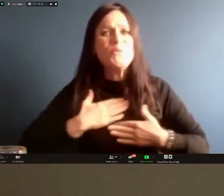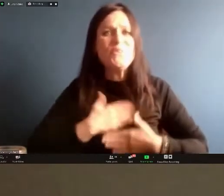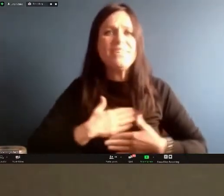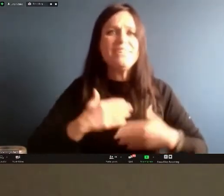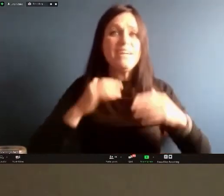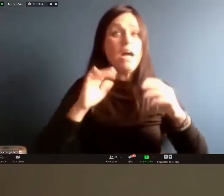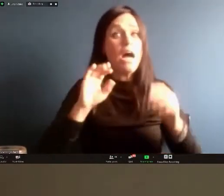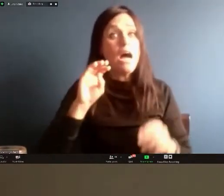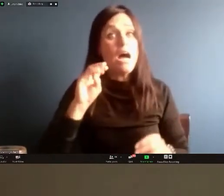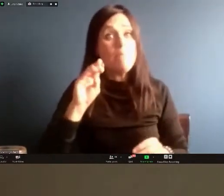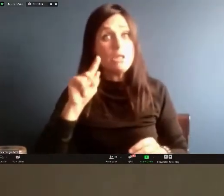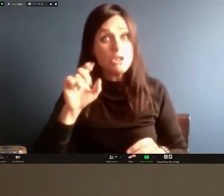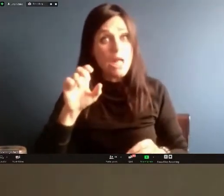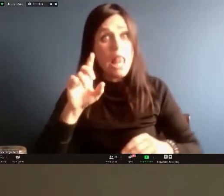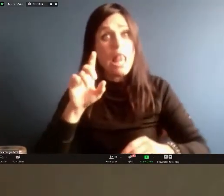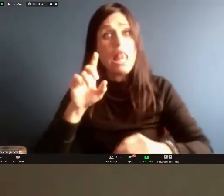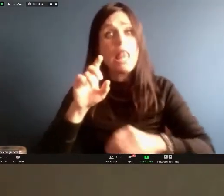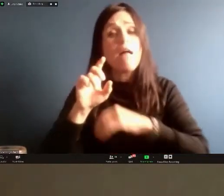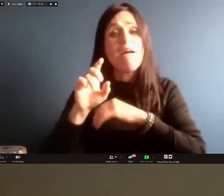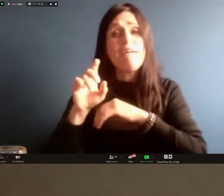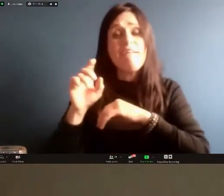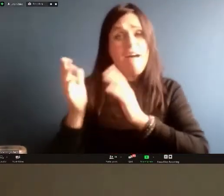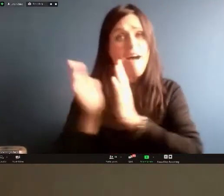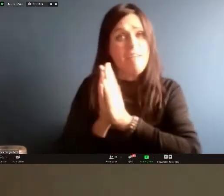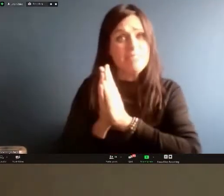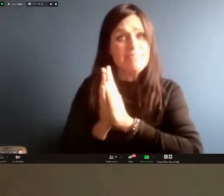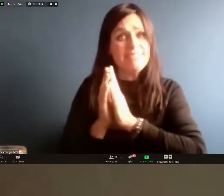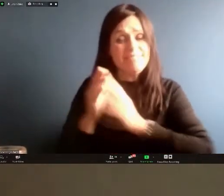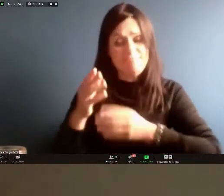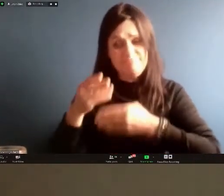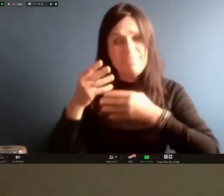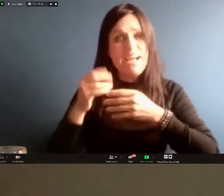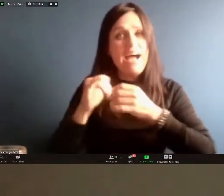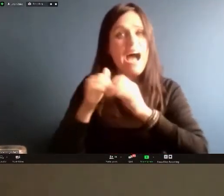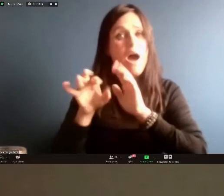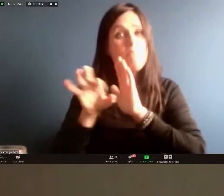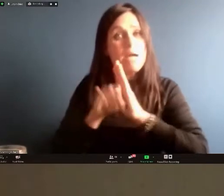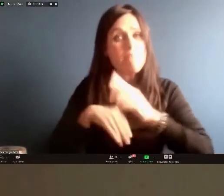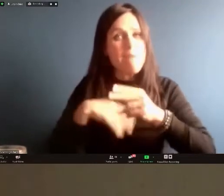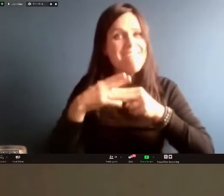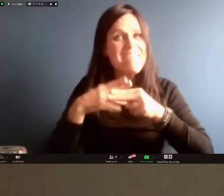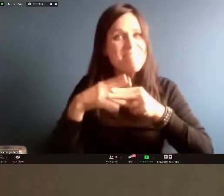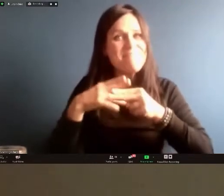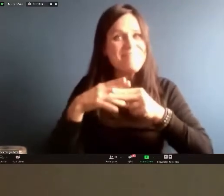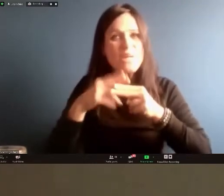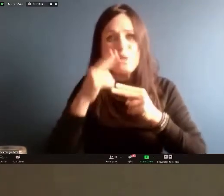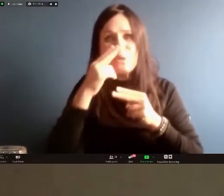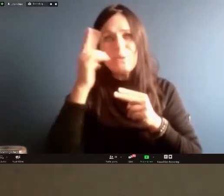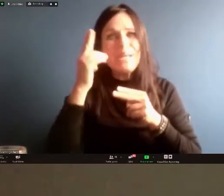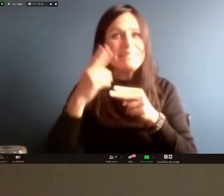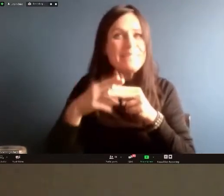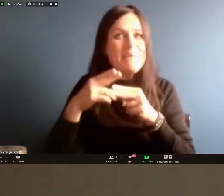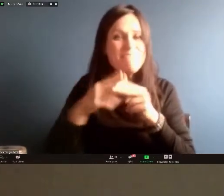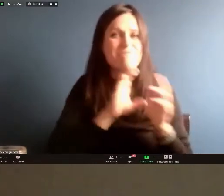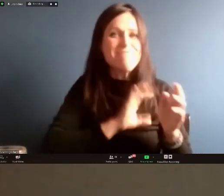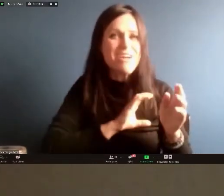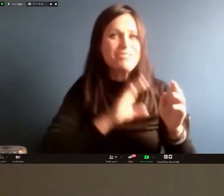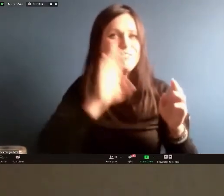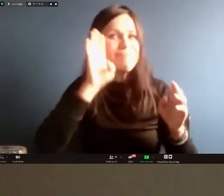Michelle Dimnick asked me, how do I choose my names? Because I always have unique names for my characters.